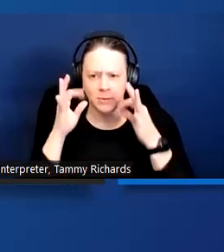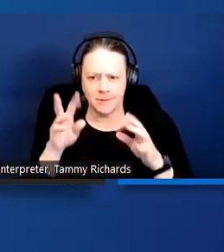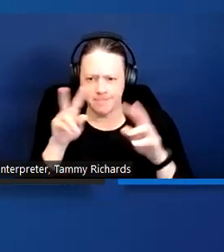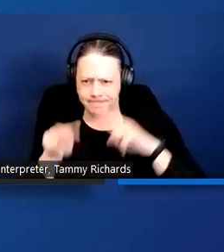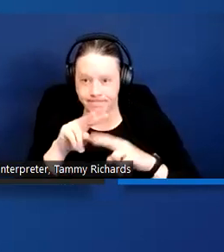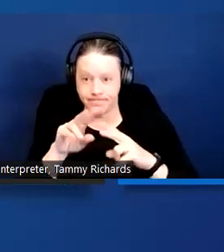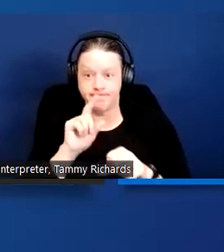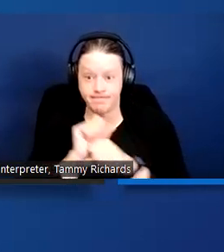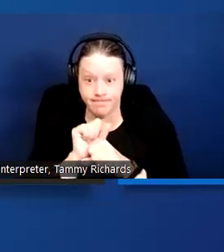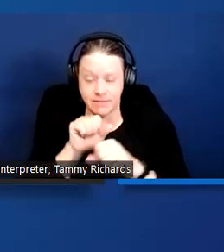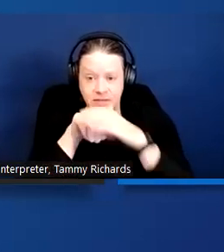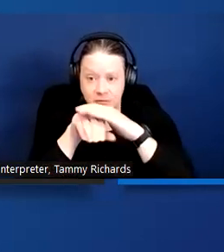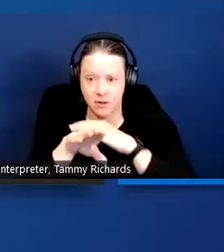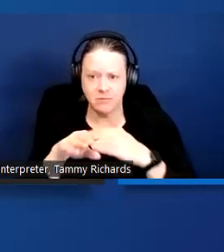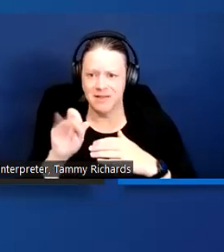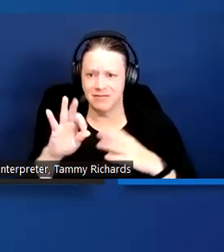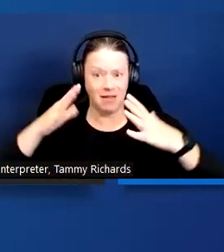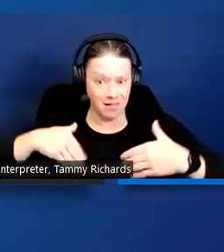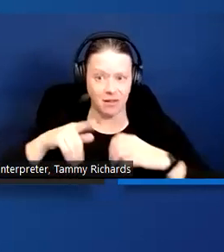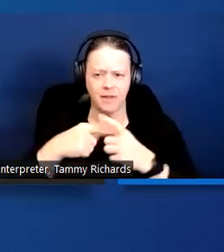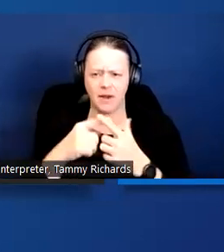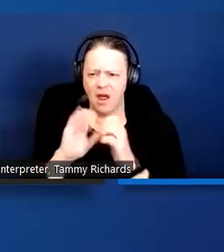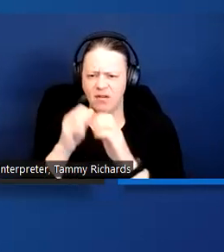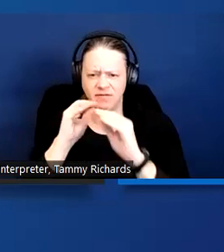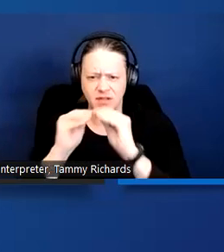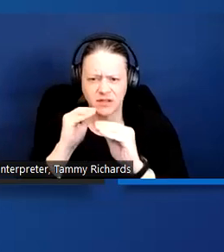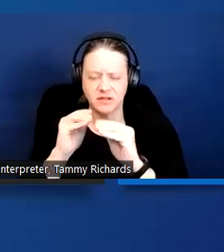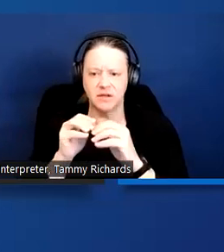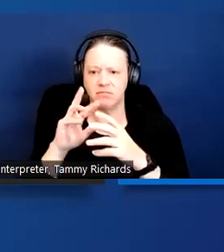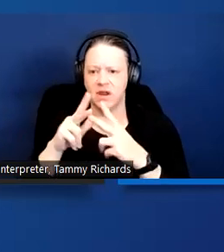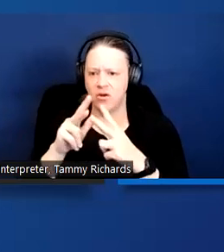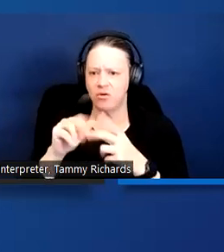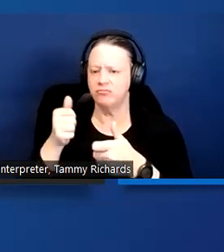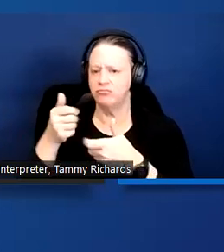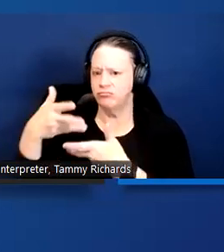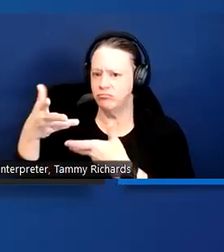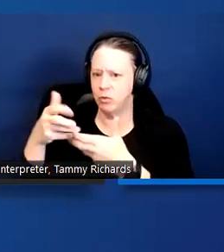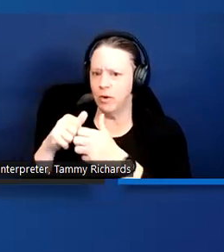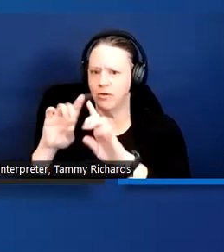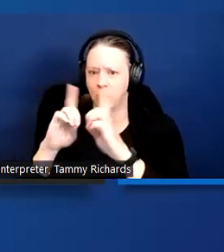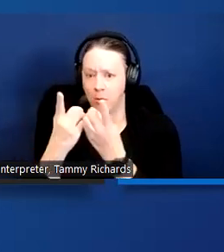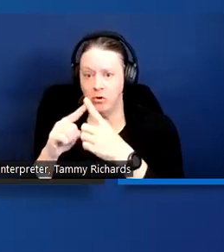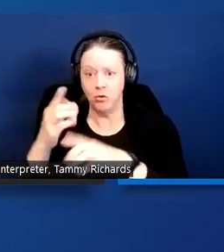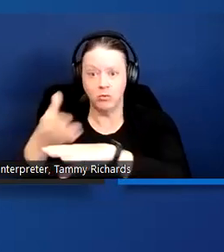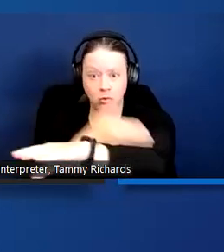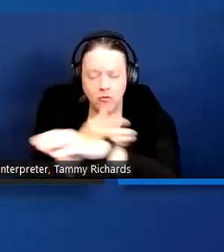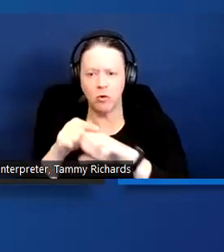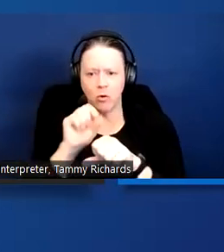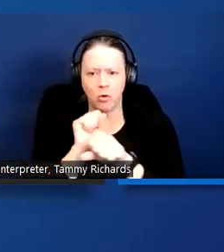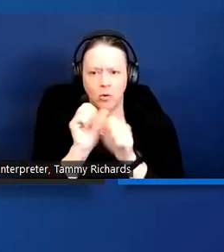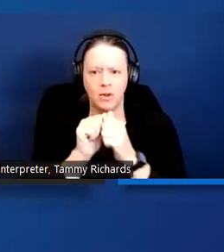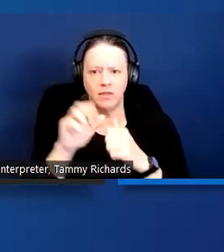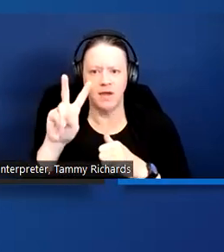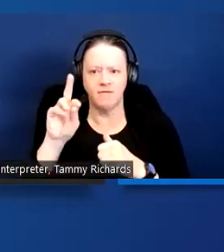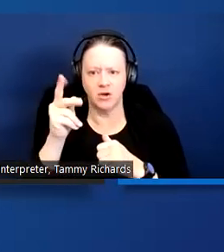be done about it, and either working with the department in order to improve it or working with the vendor to improve